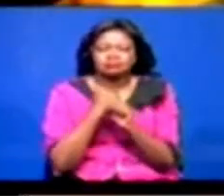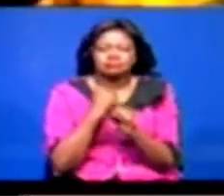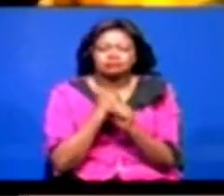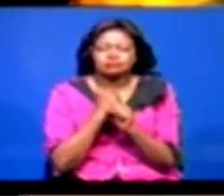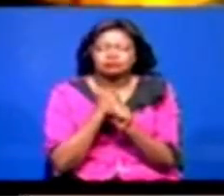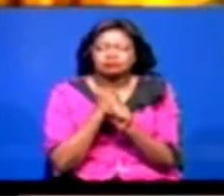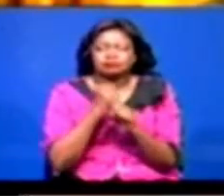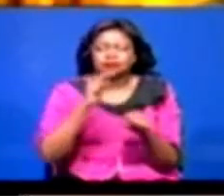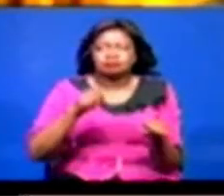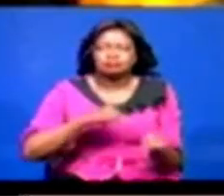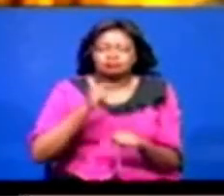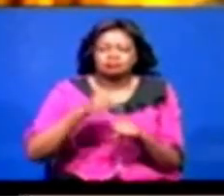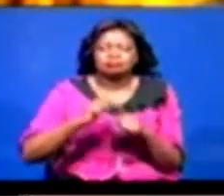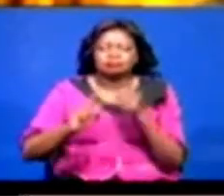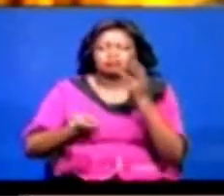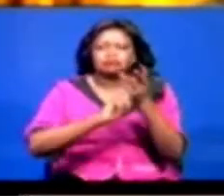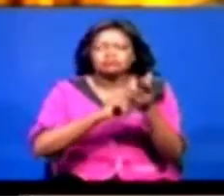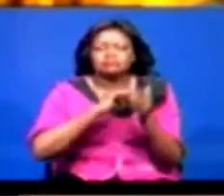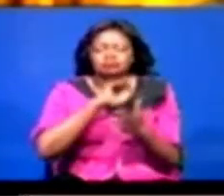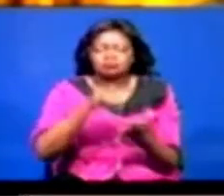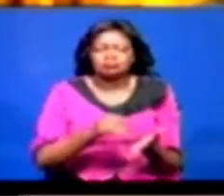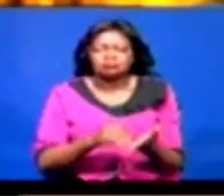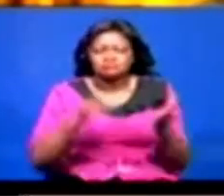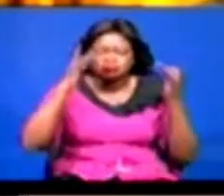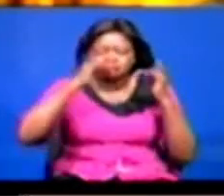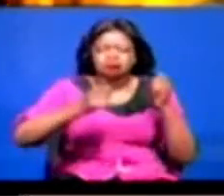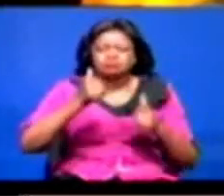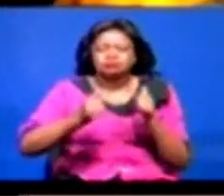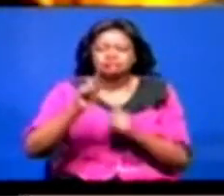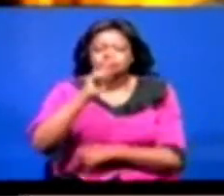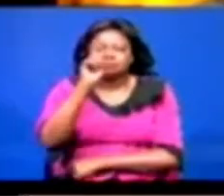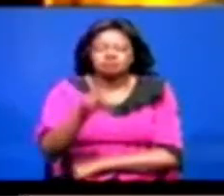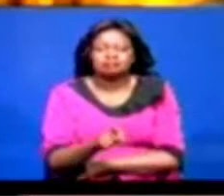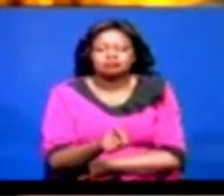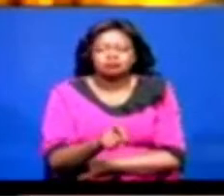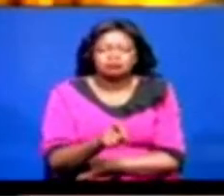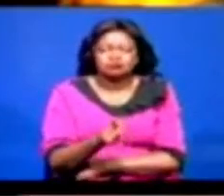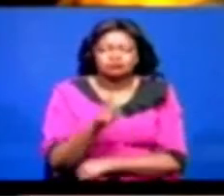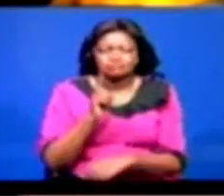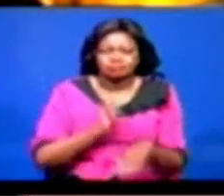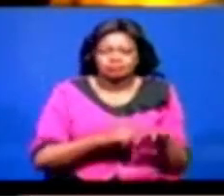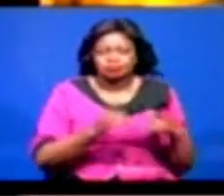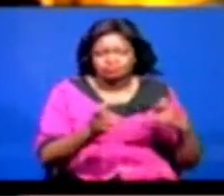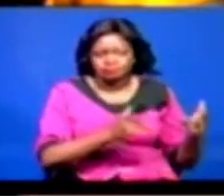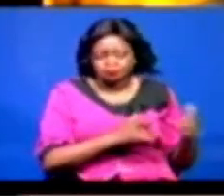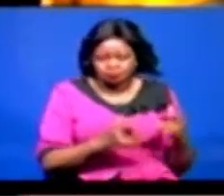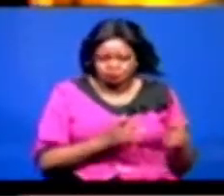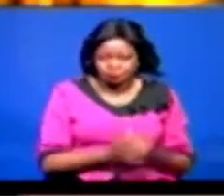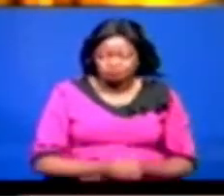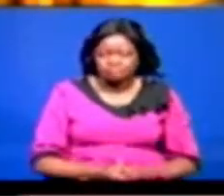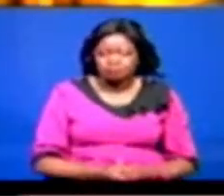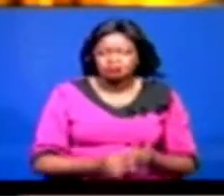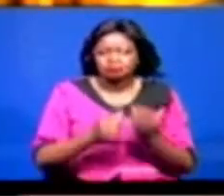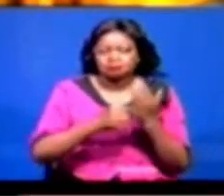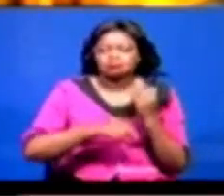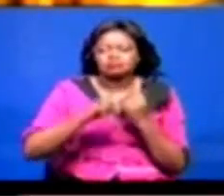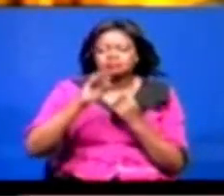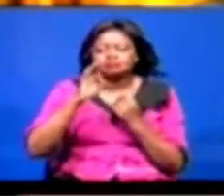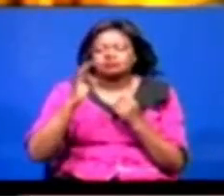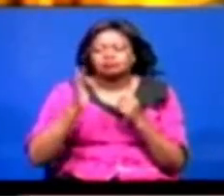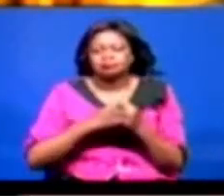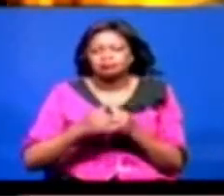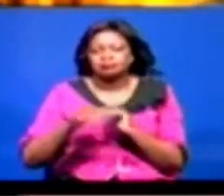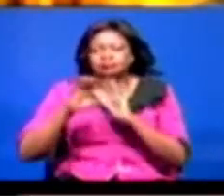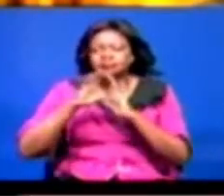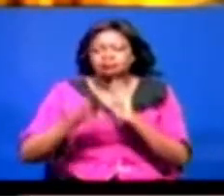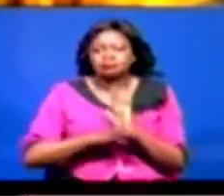National Tallying Center? What is the decision? And my lords, if you look at the architecture of Article 138 of the Constitution and you